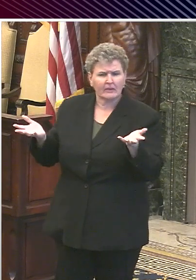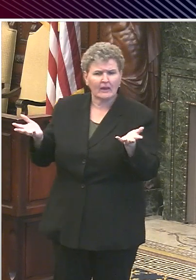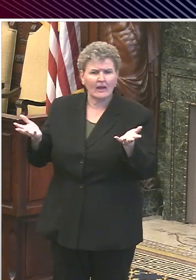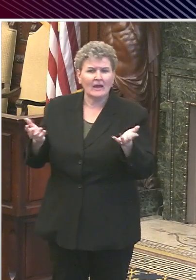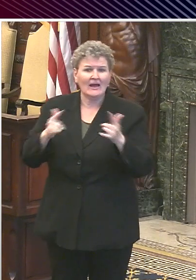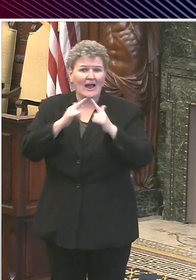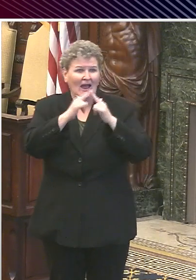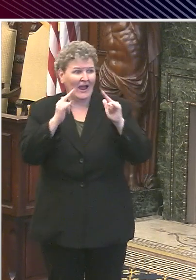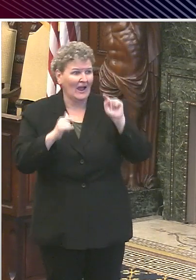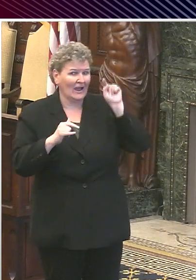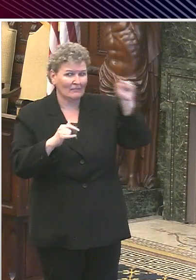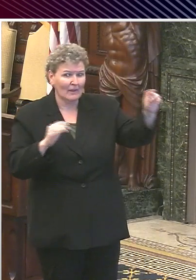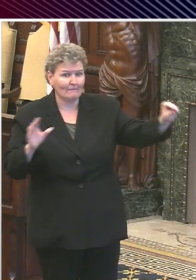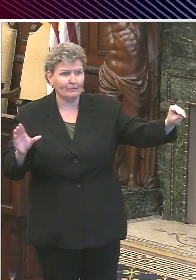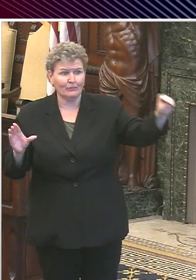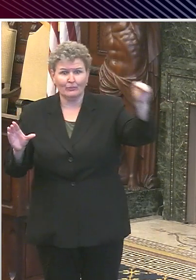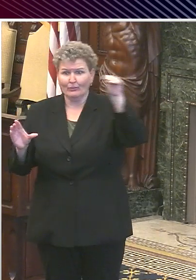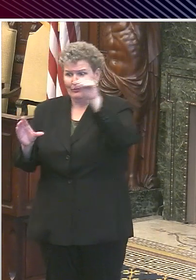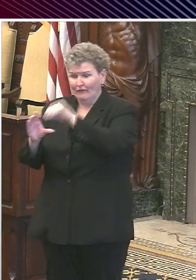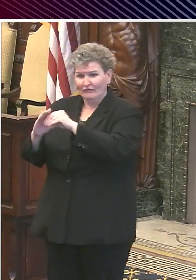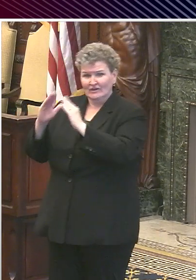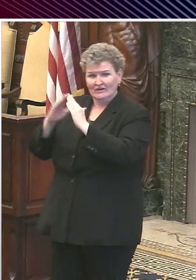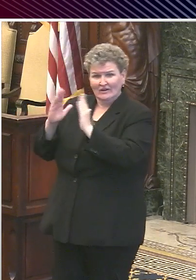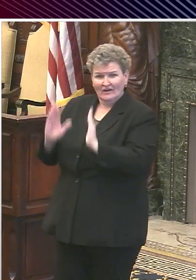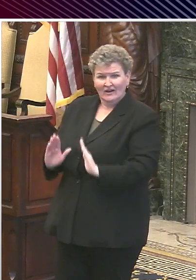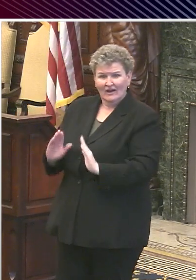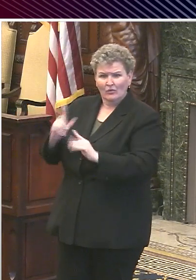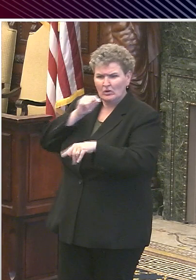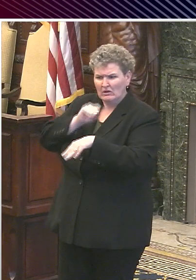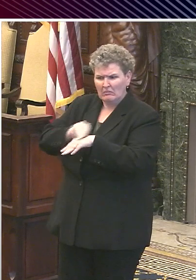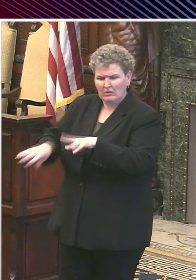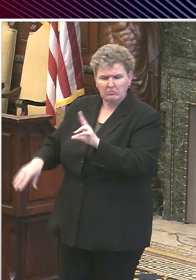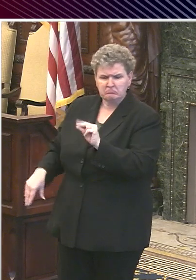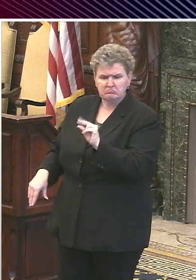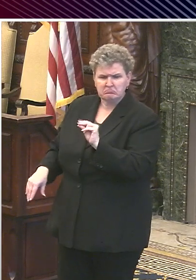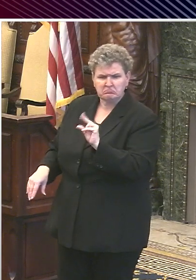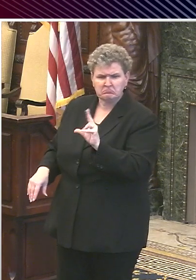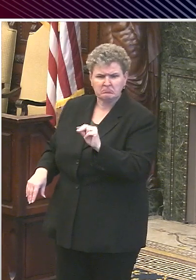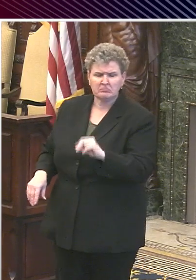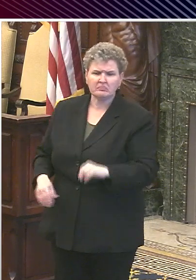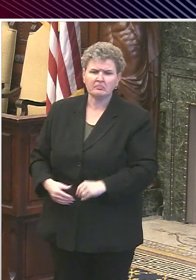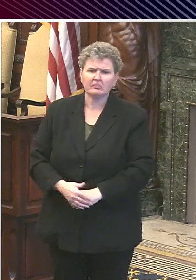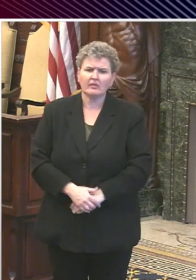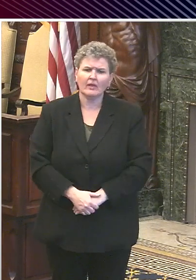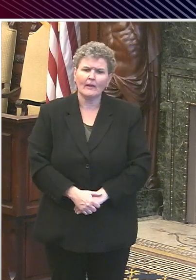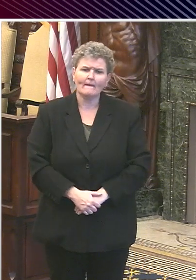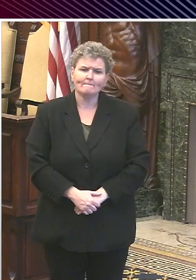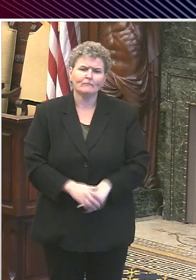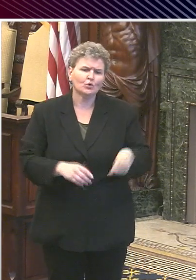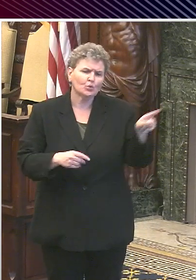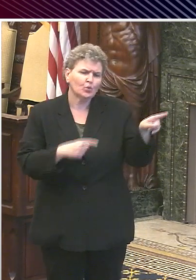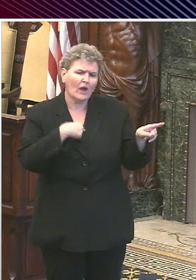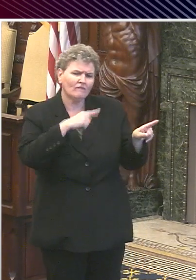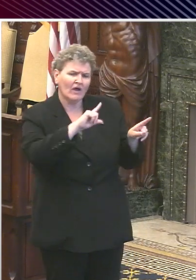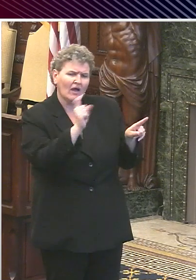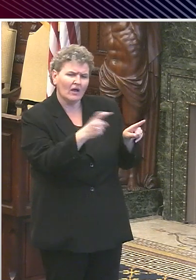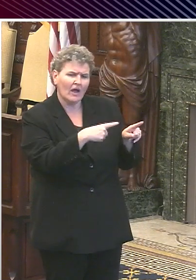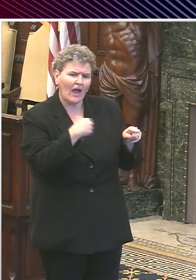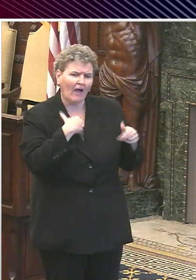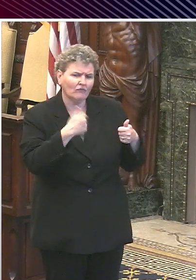shelter. Are there any special plans to help mitigate the risk amongst those being dispersed from the encampments?